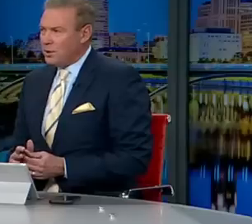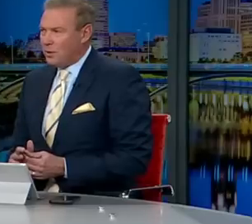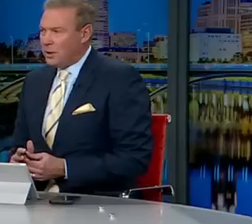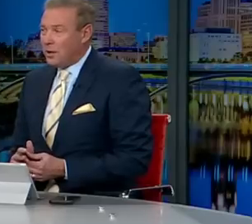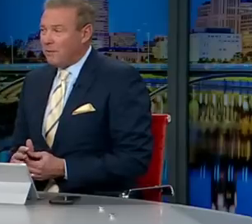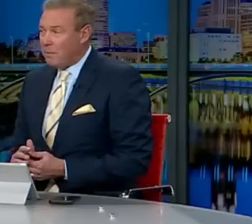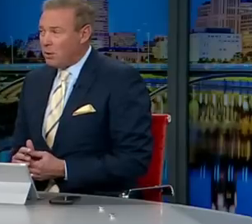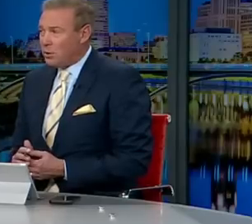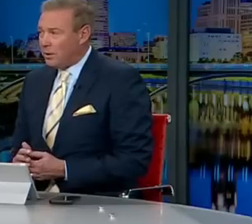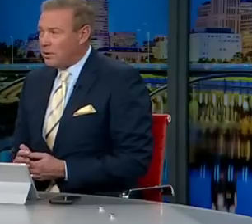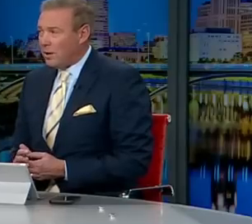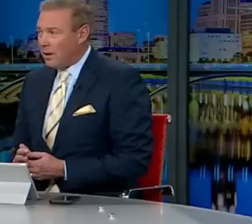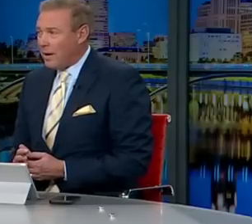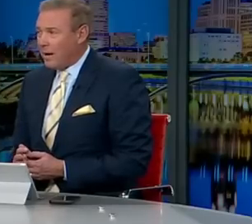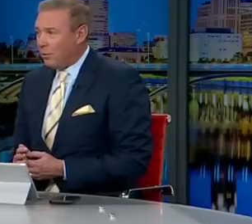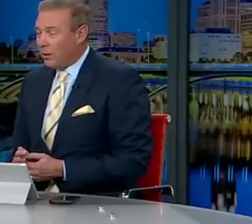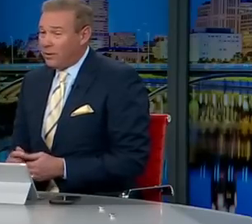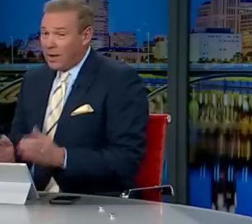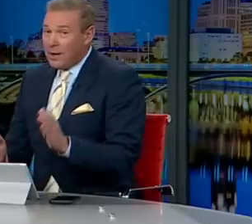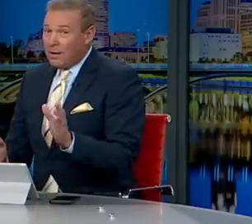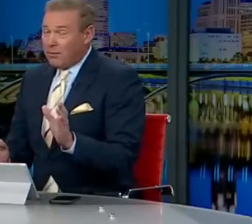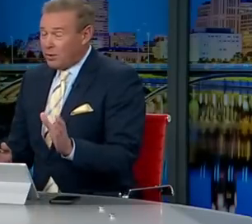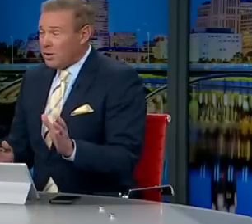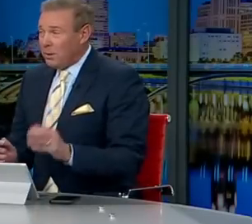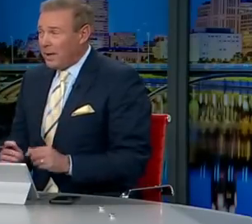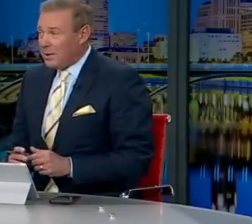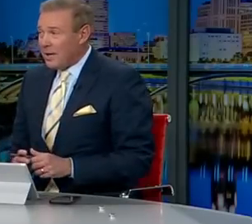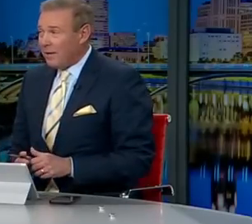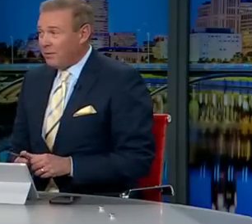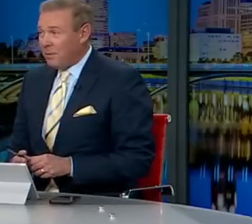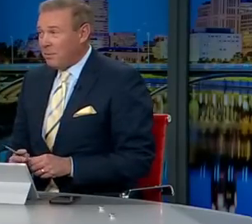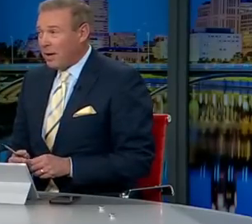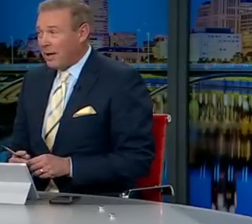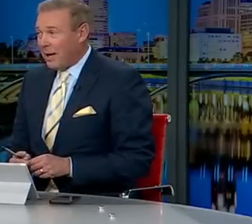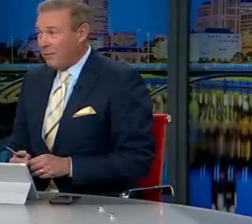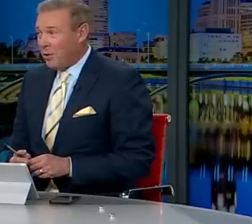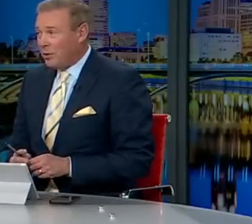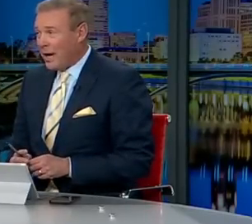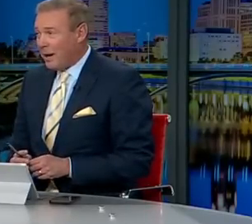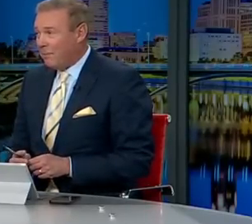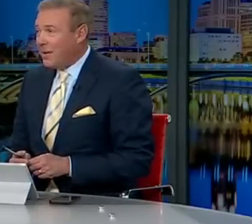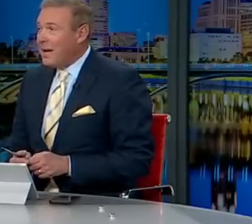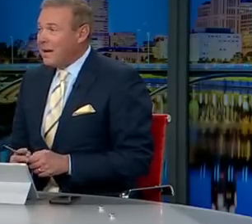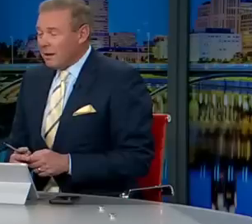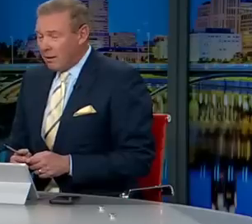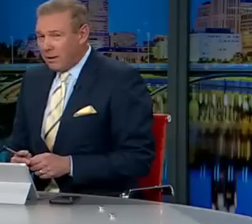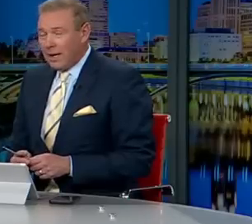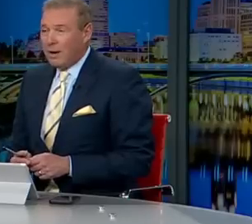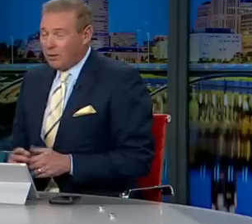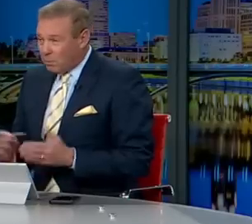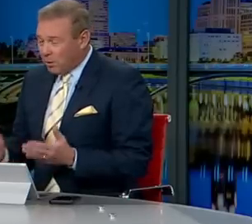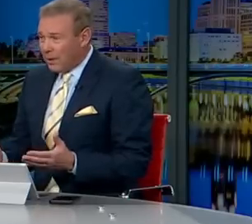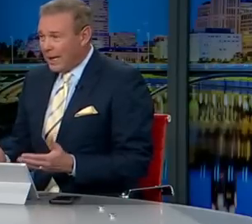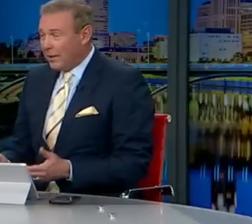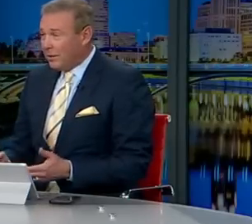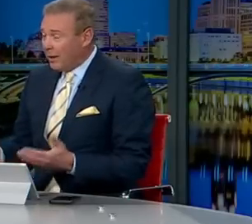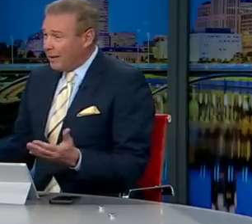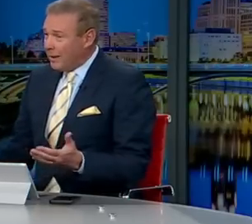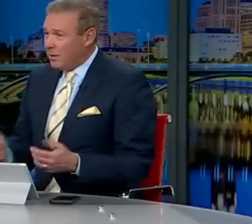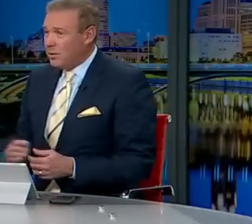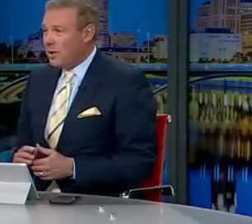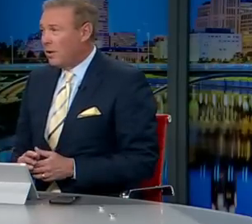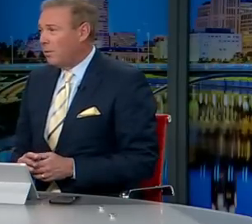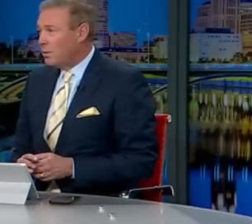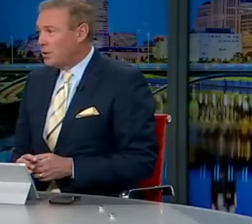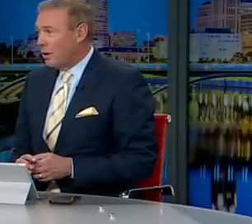to a situation of emotion. Started out with first the PSA from the Buckeye of all time, Clark Kellogg, to put that out there,